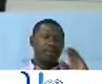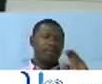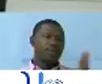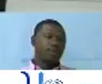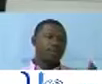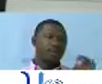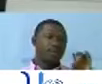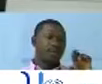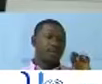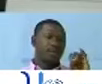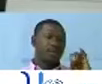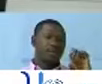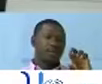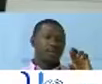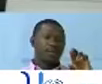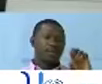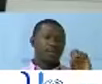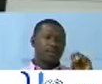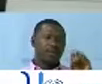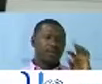was also